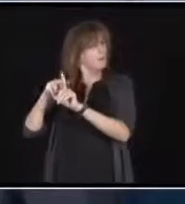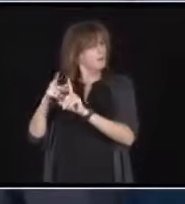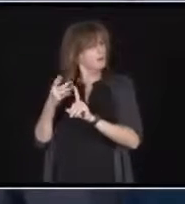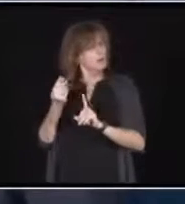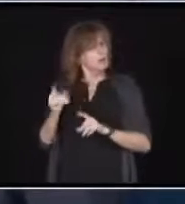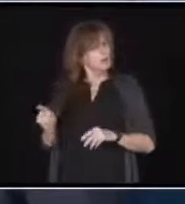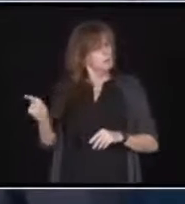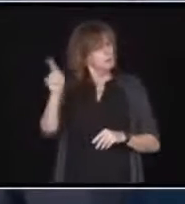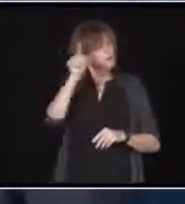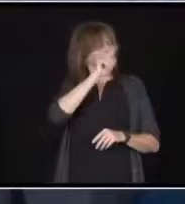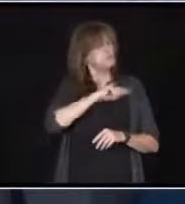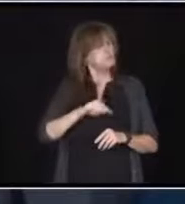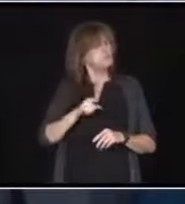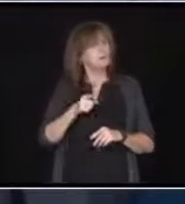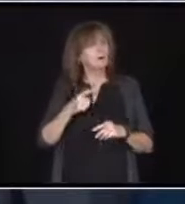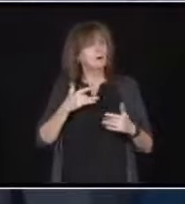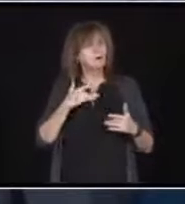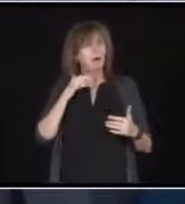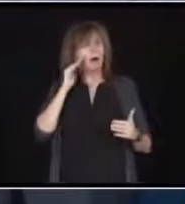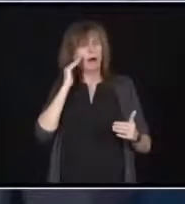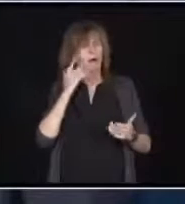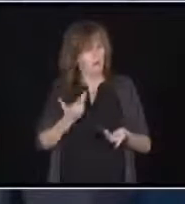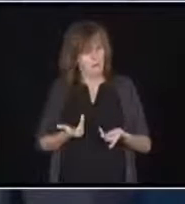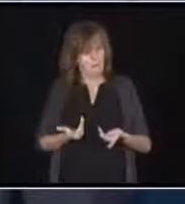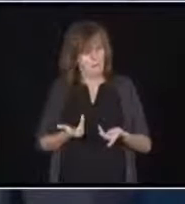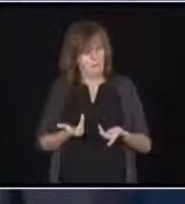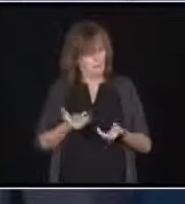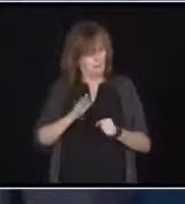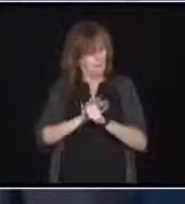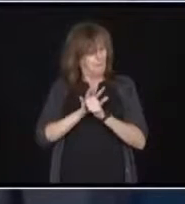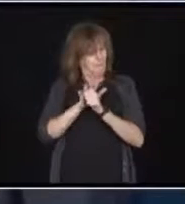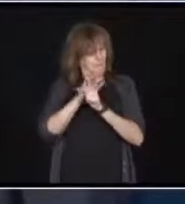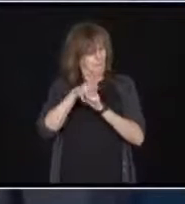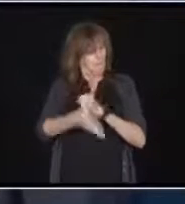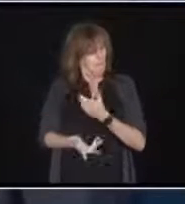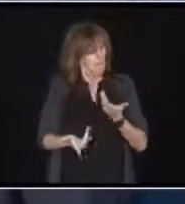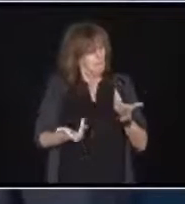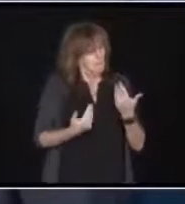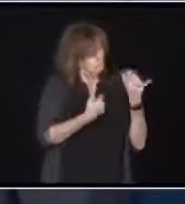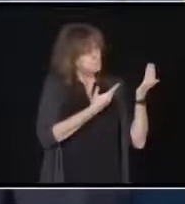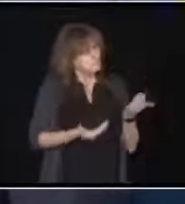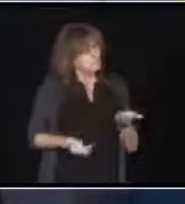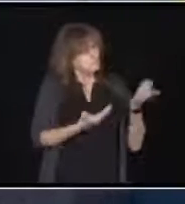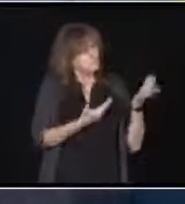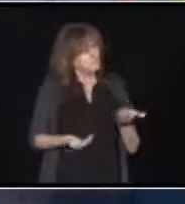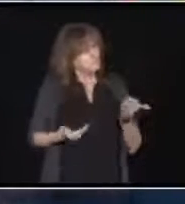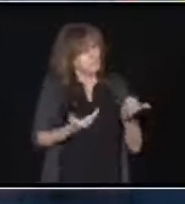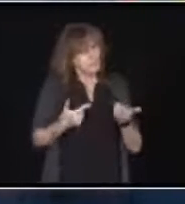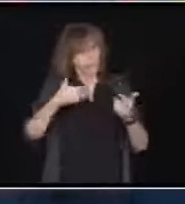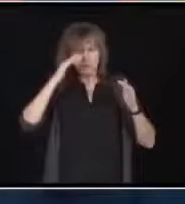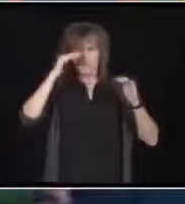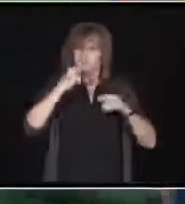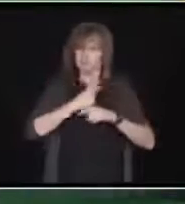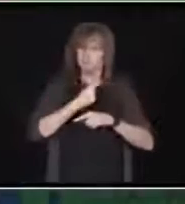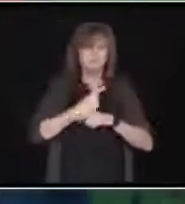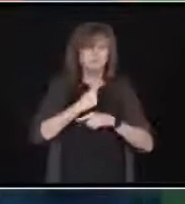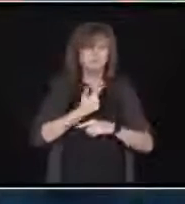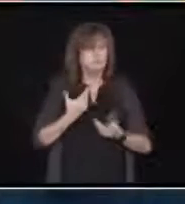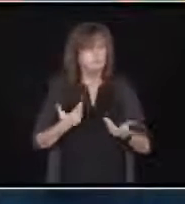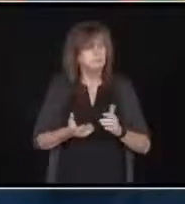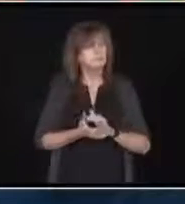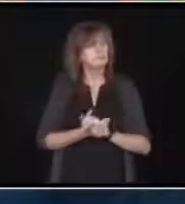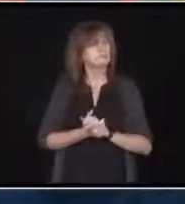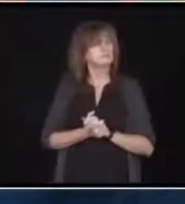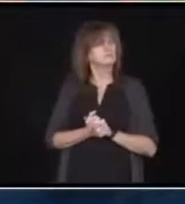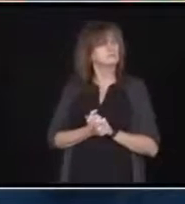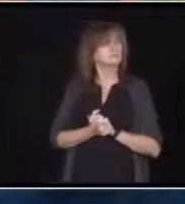concerned about it. We do not have any shortages. Our regularly scheduled shipments are coming in well. Follow up. What